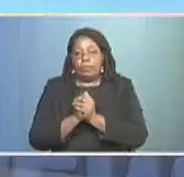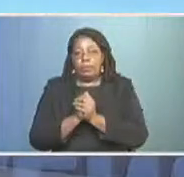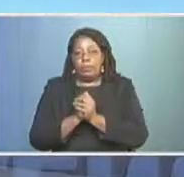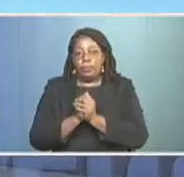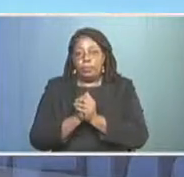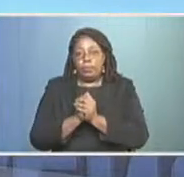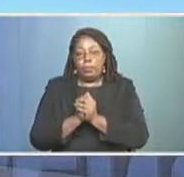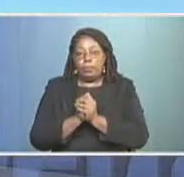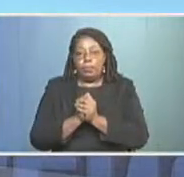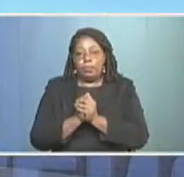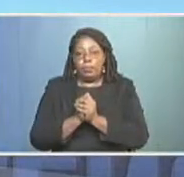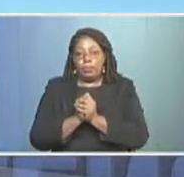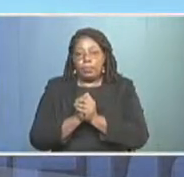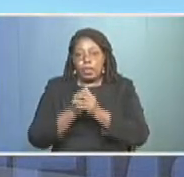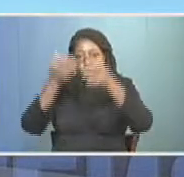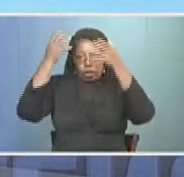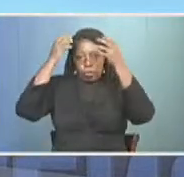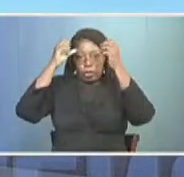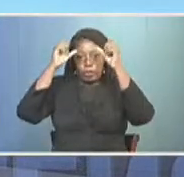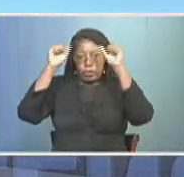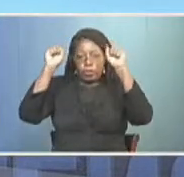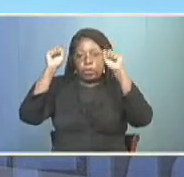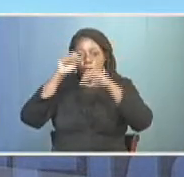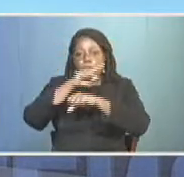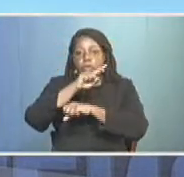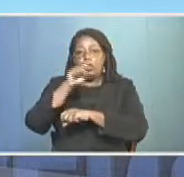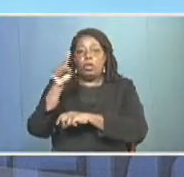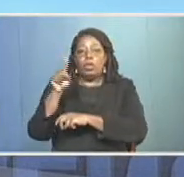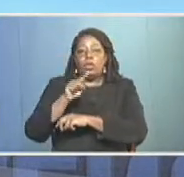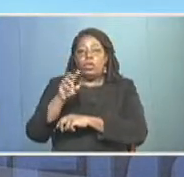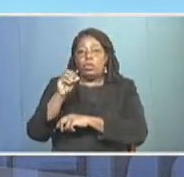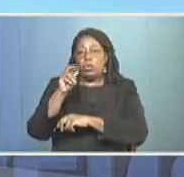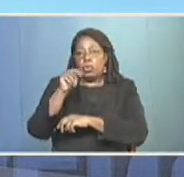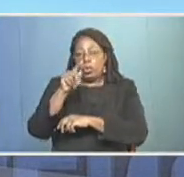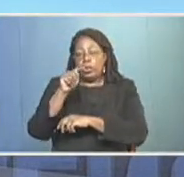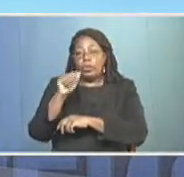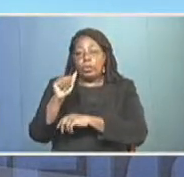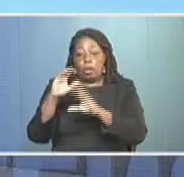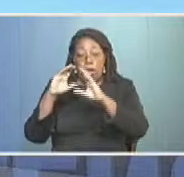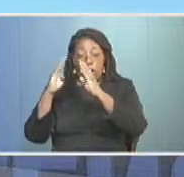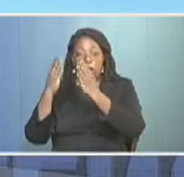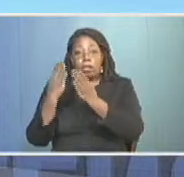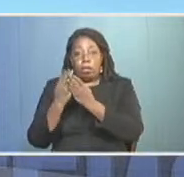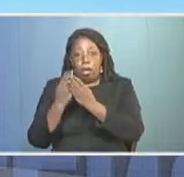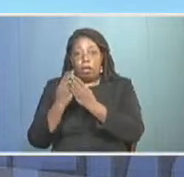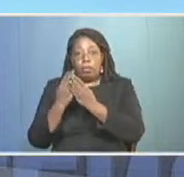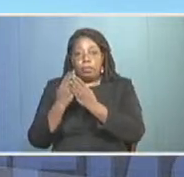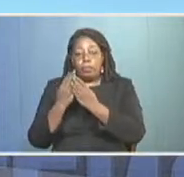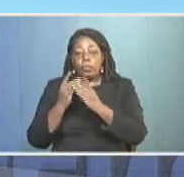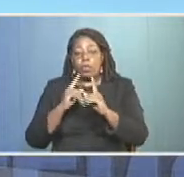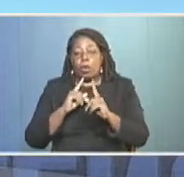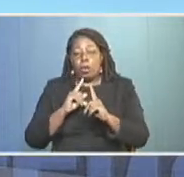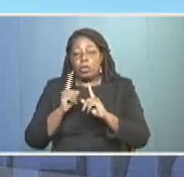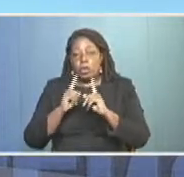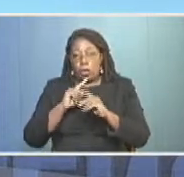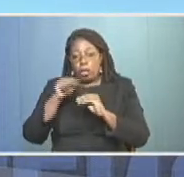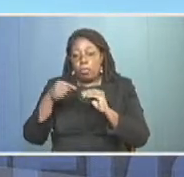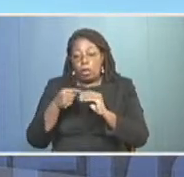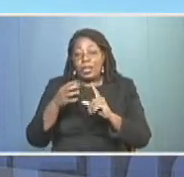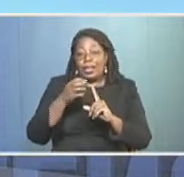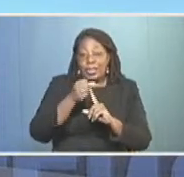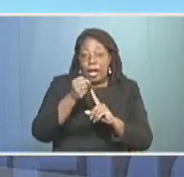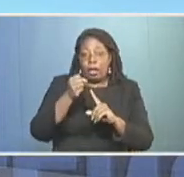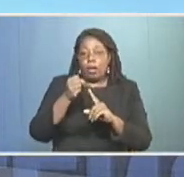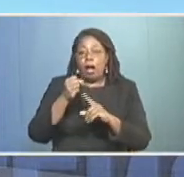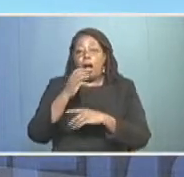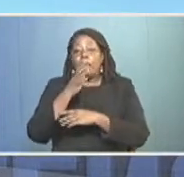News. Well, President of the Zonta Club of the Bahamas, Marissa Mason-Smith, also mincing no words when it comes to the attack